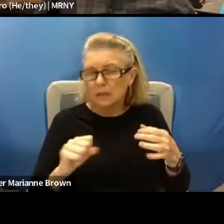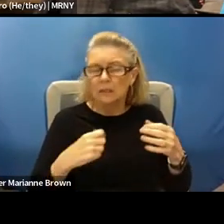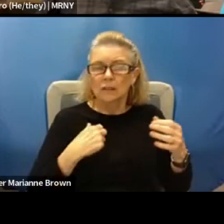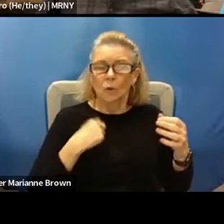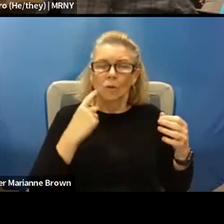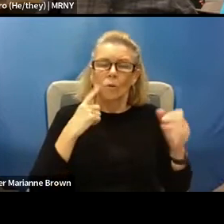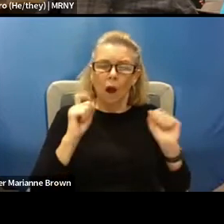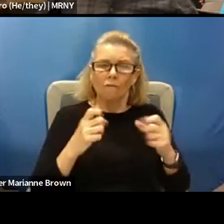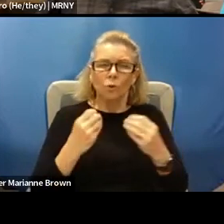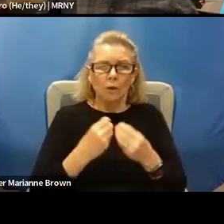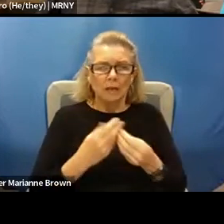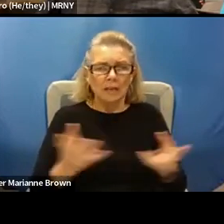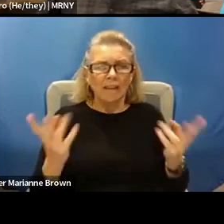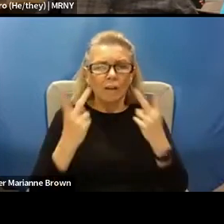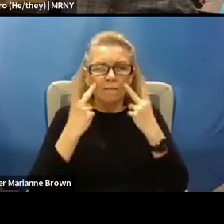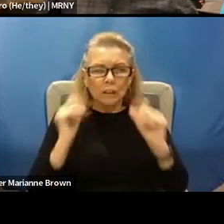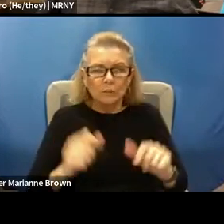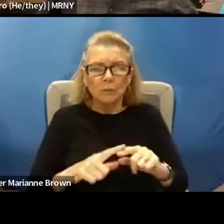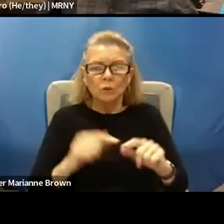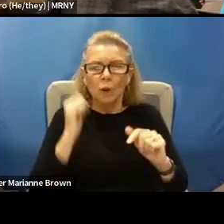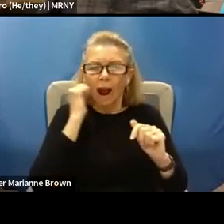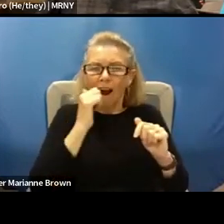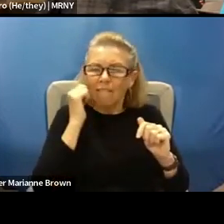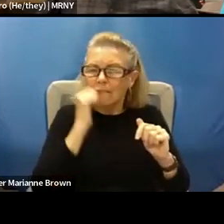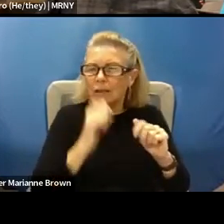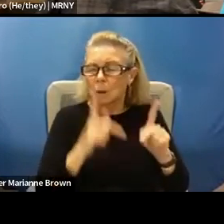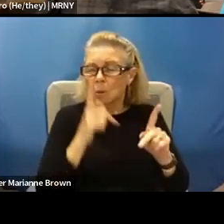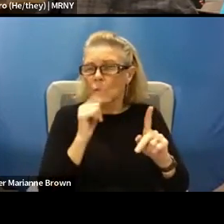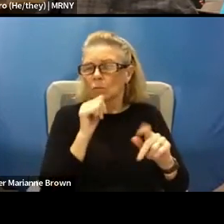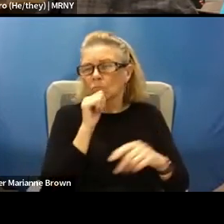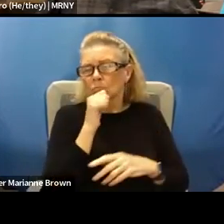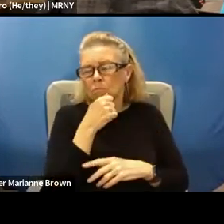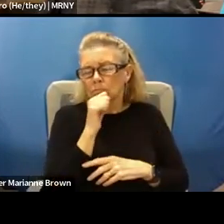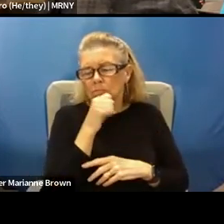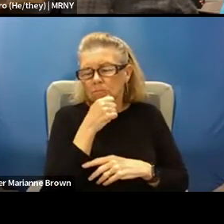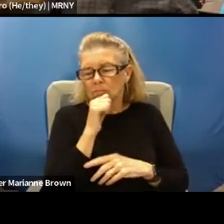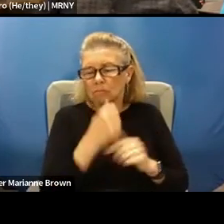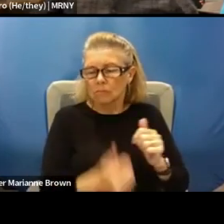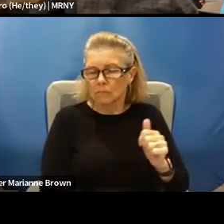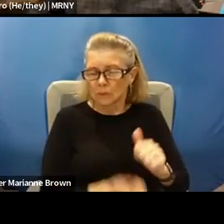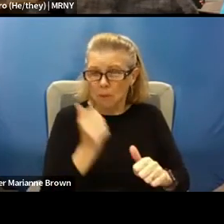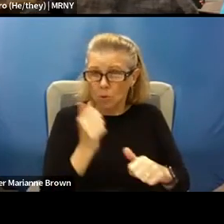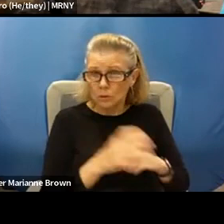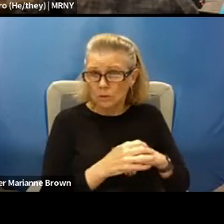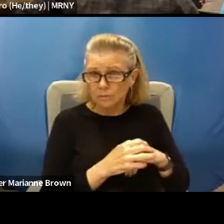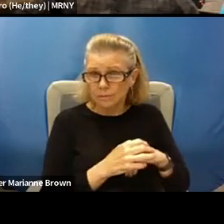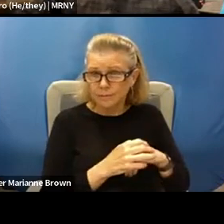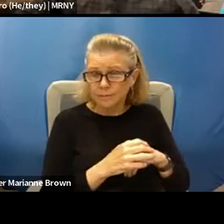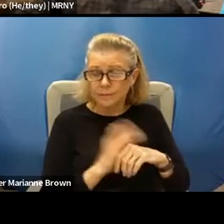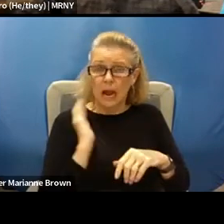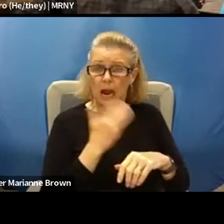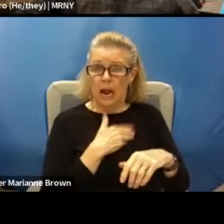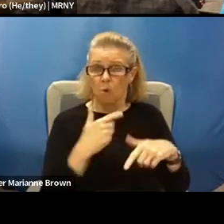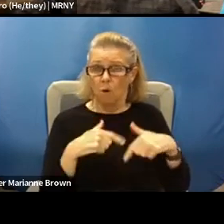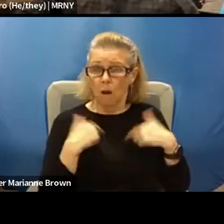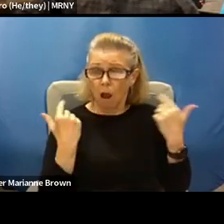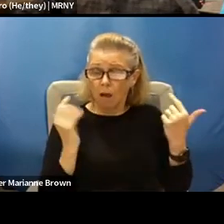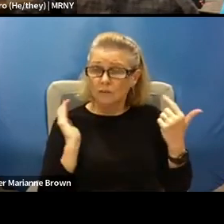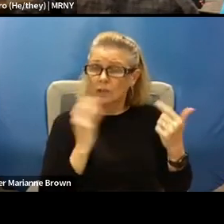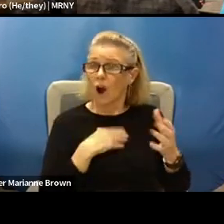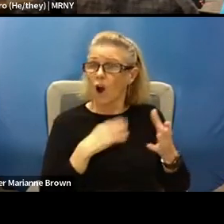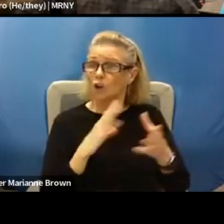to everyday, ordinary people in our community who are suffering the most, because our lives, our stories